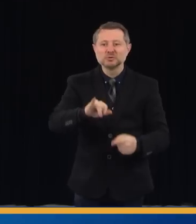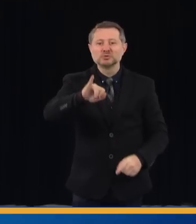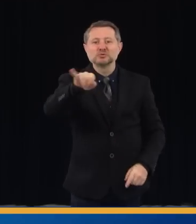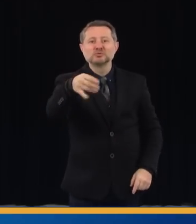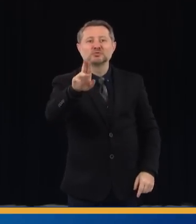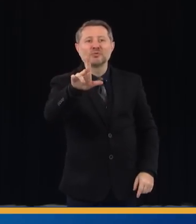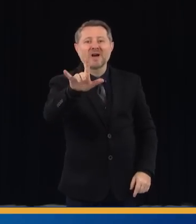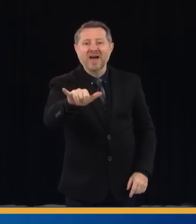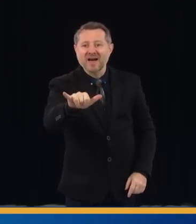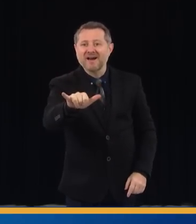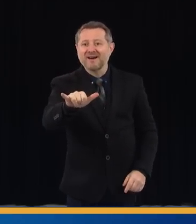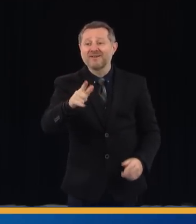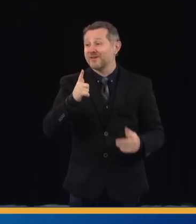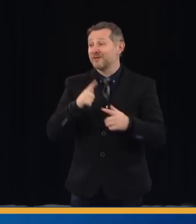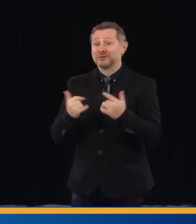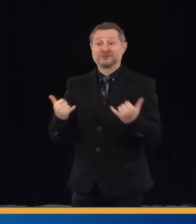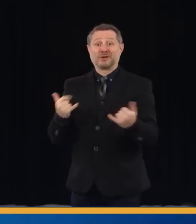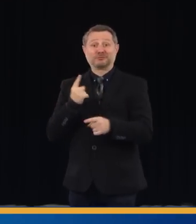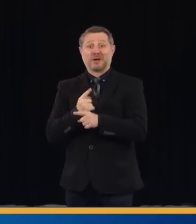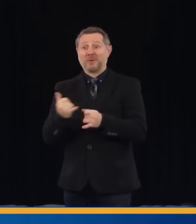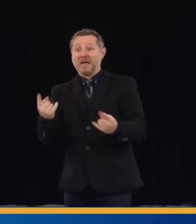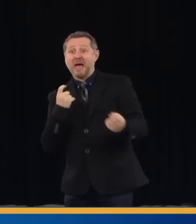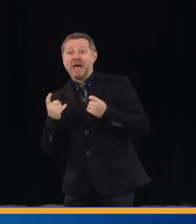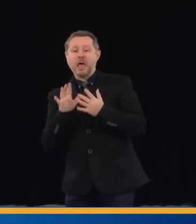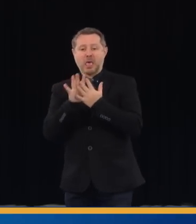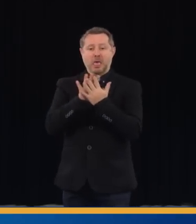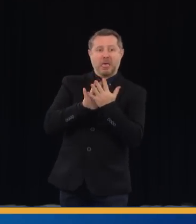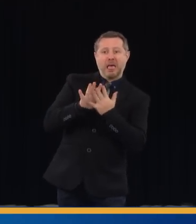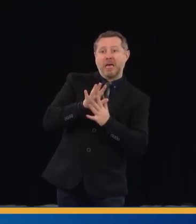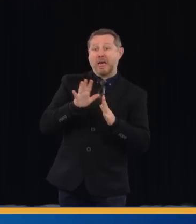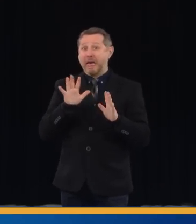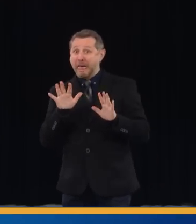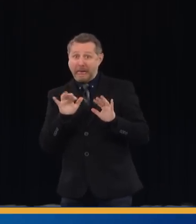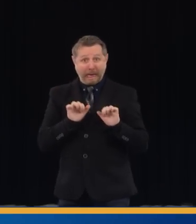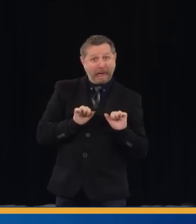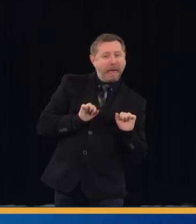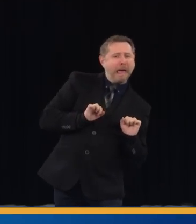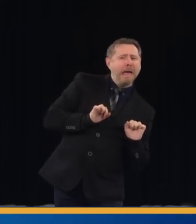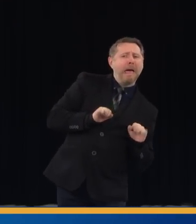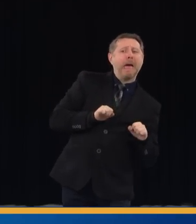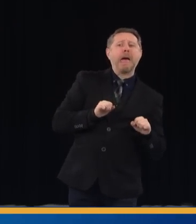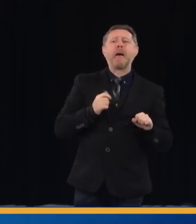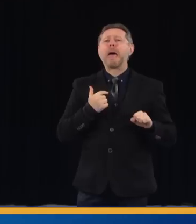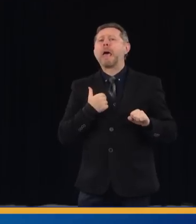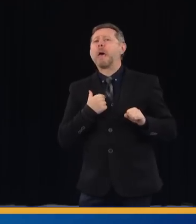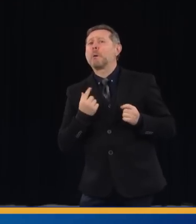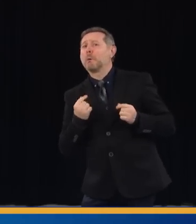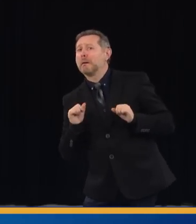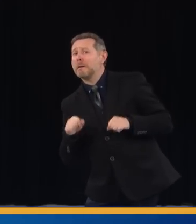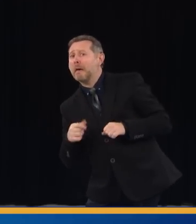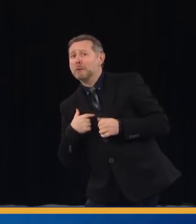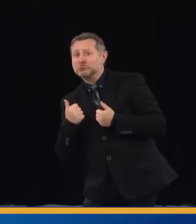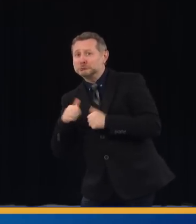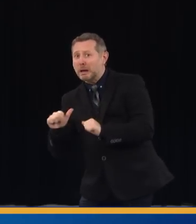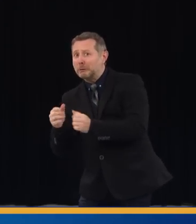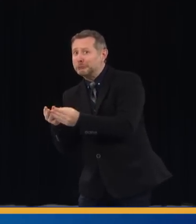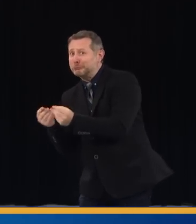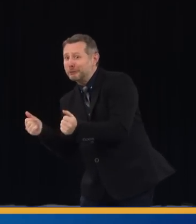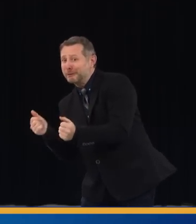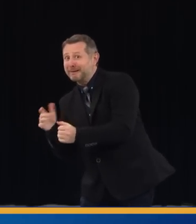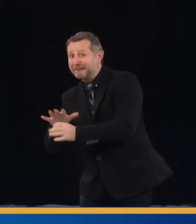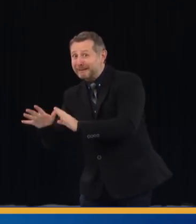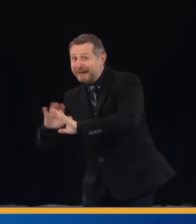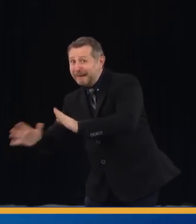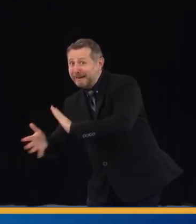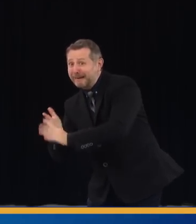become nuanced. Well, could you still be dealing with the virus and get the economy up and running and